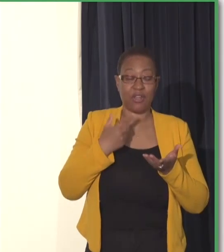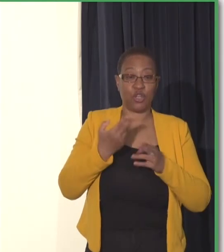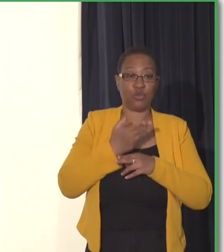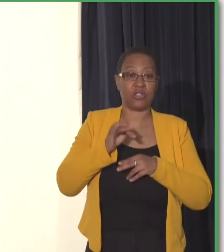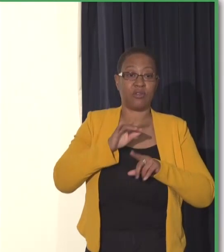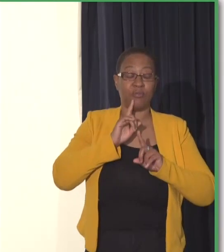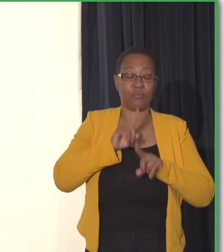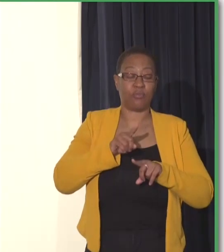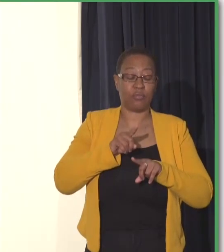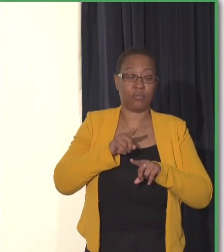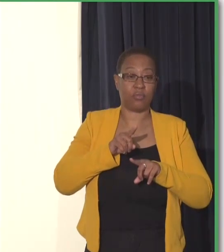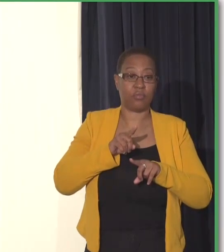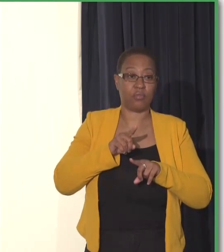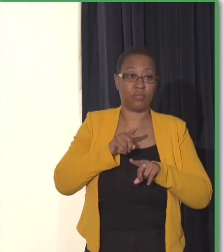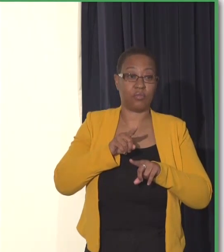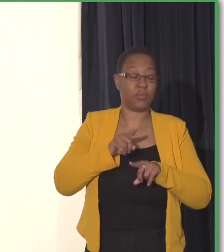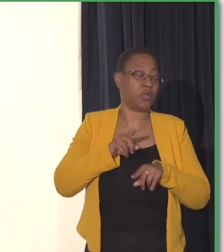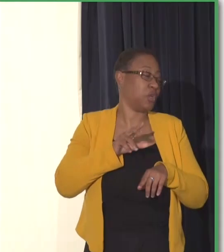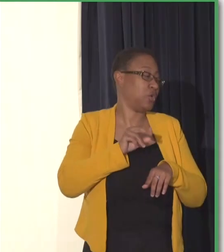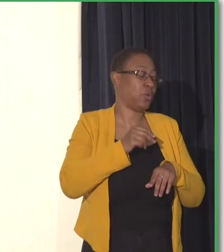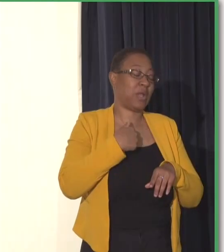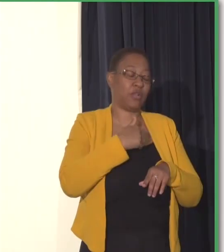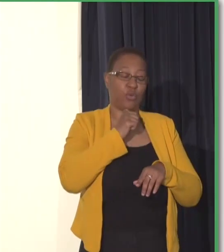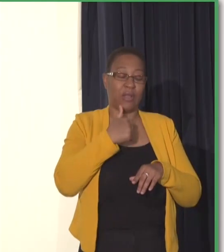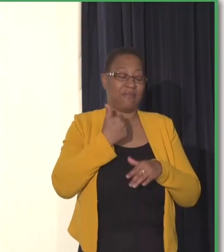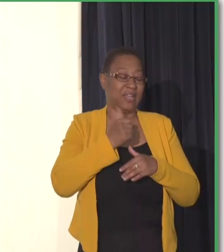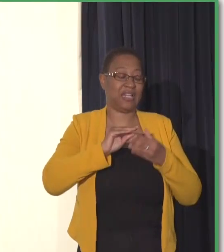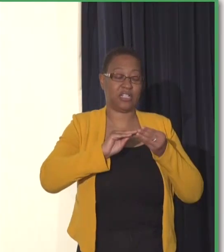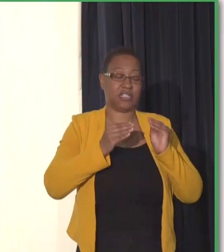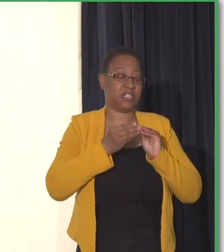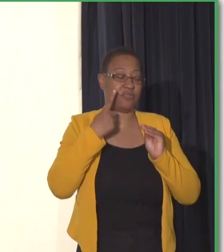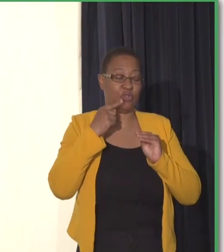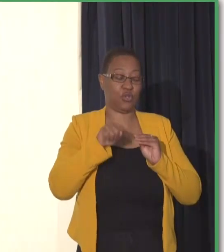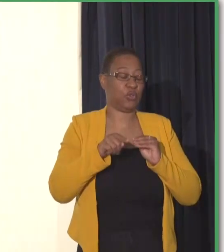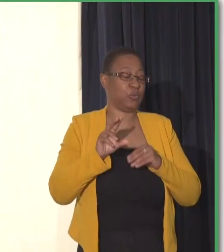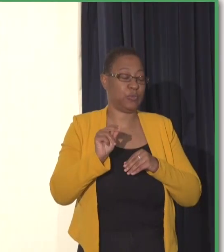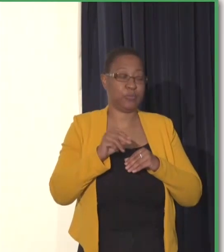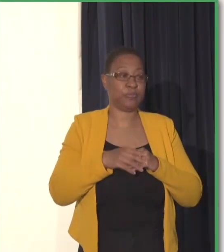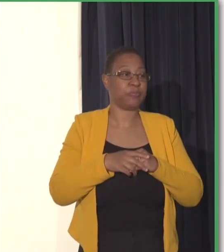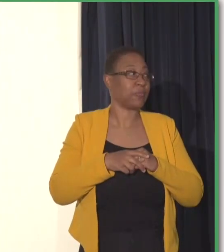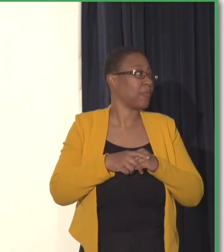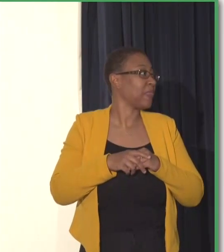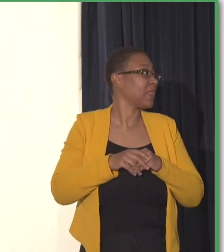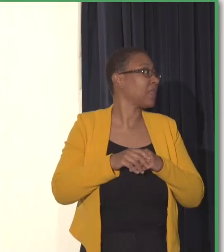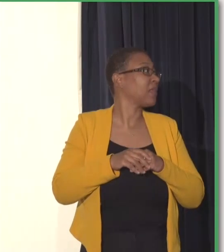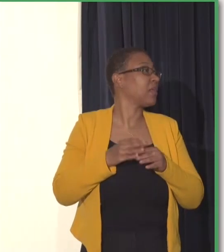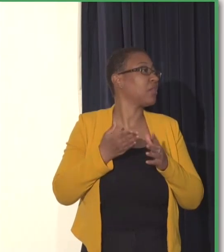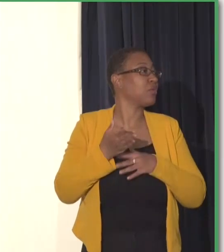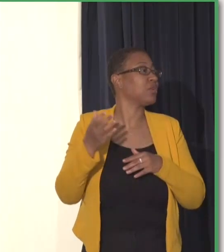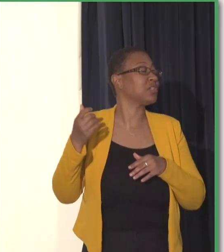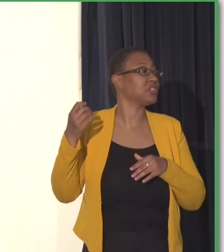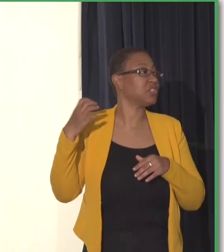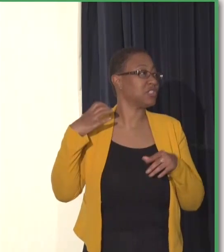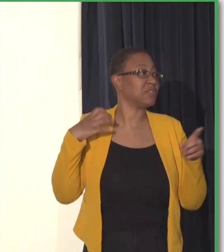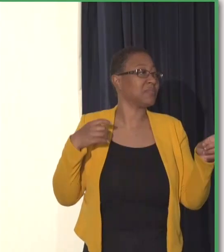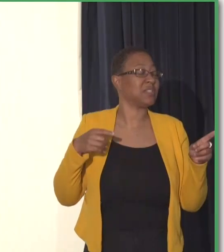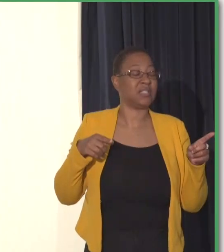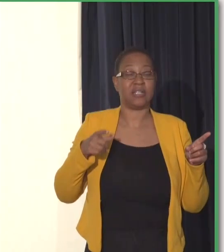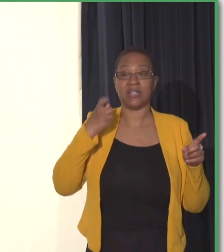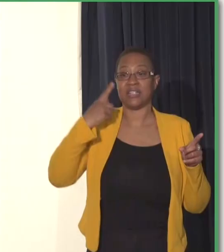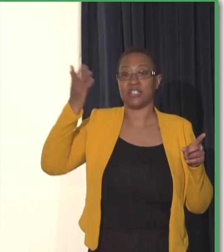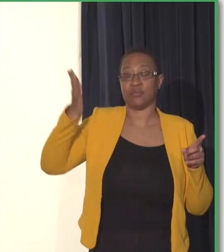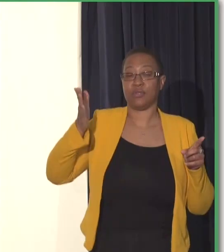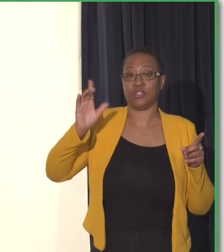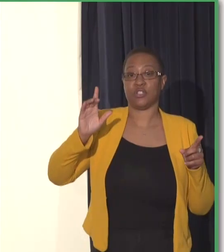report? I do not have any statistics for you today. Okay. Through the Chief. Yeah, so this is a